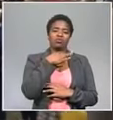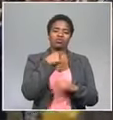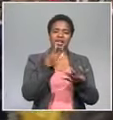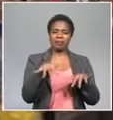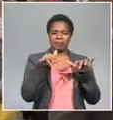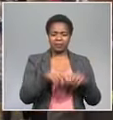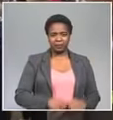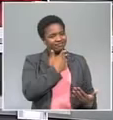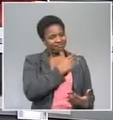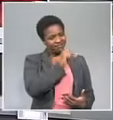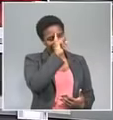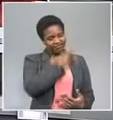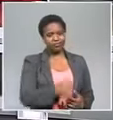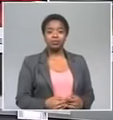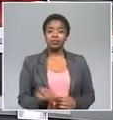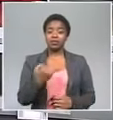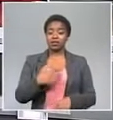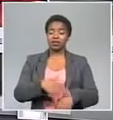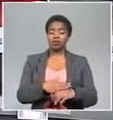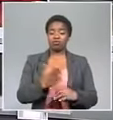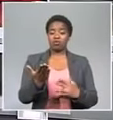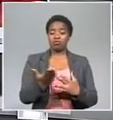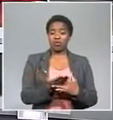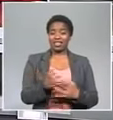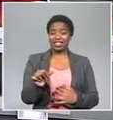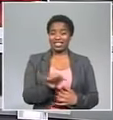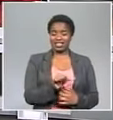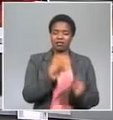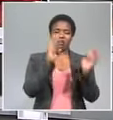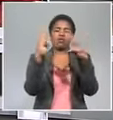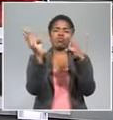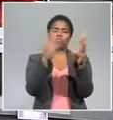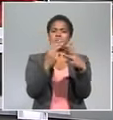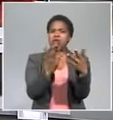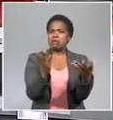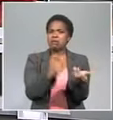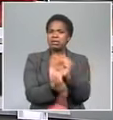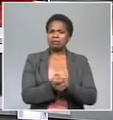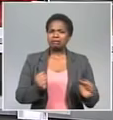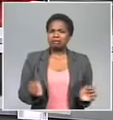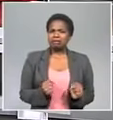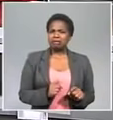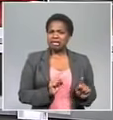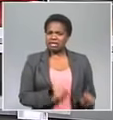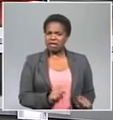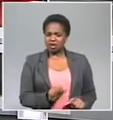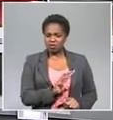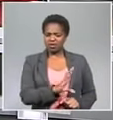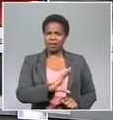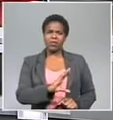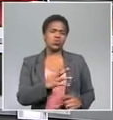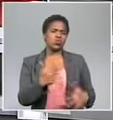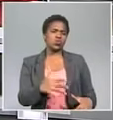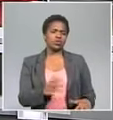Parliament. Still ahead, we'll go to Joel at our weather centre, get an update on those storms happening in Cape Town.